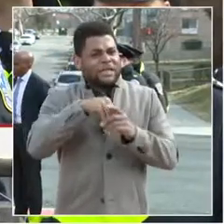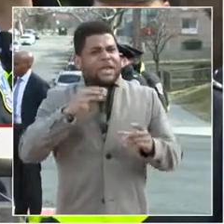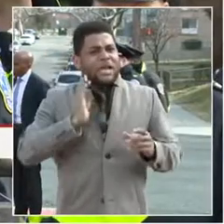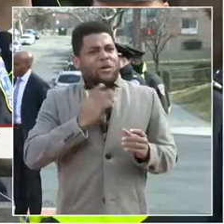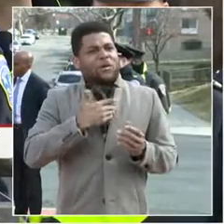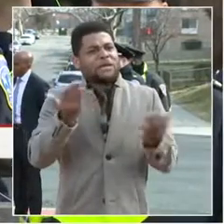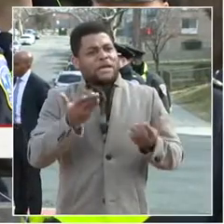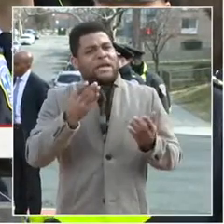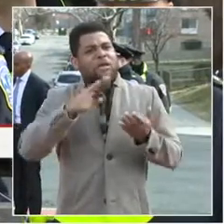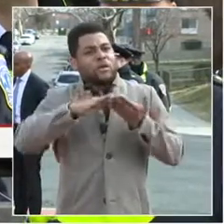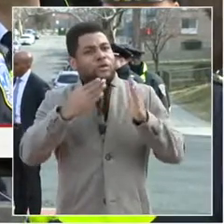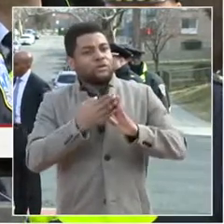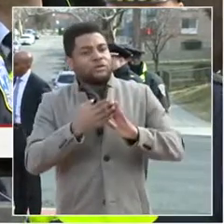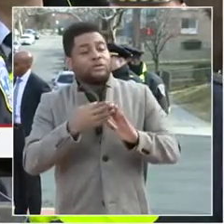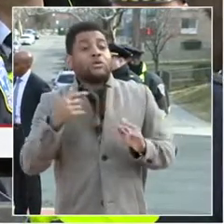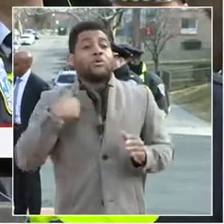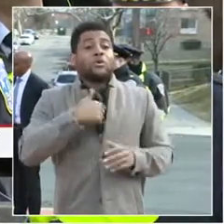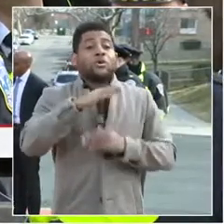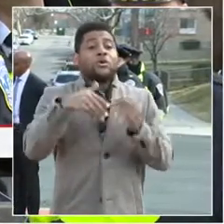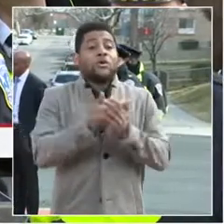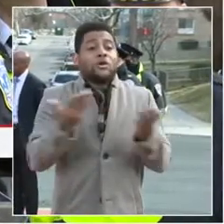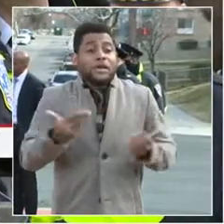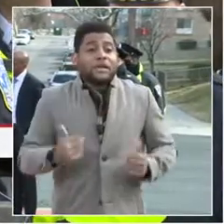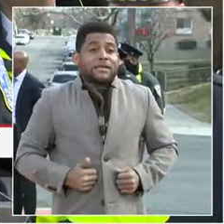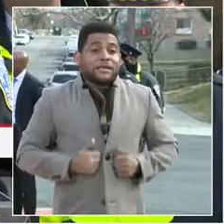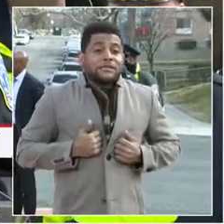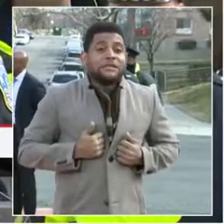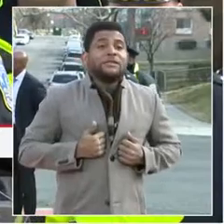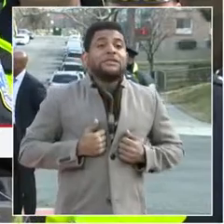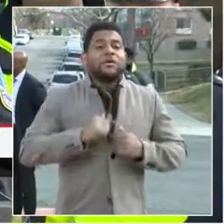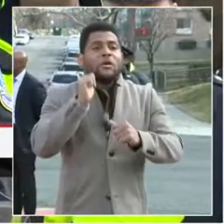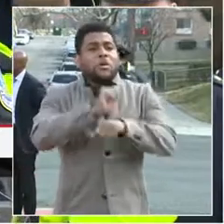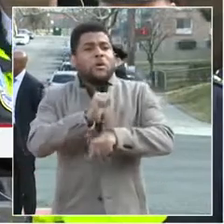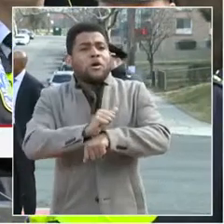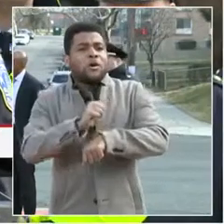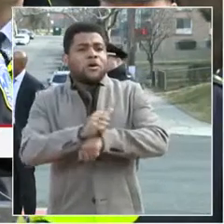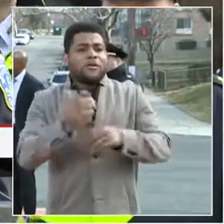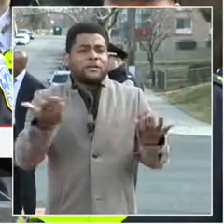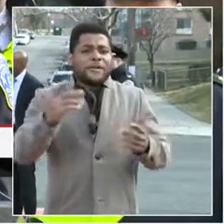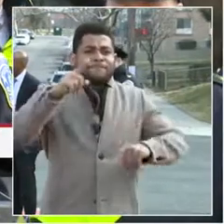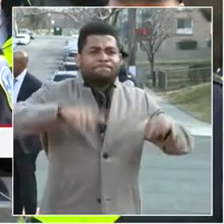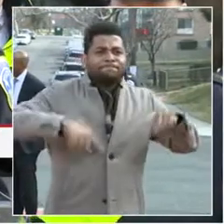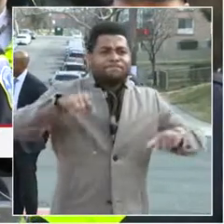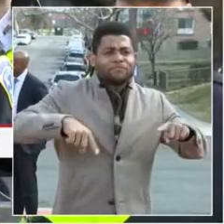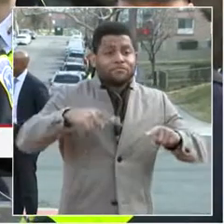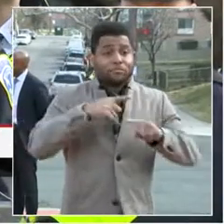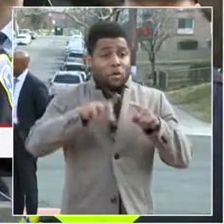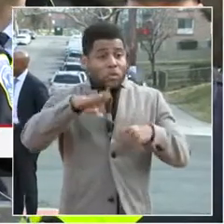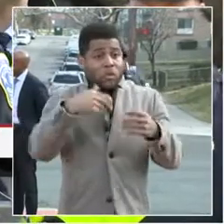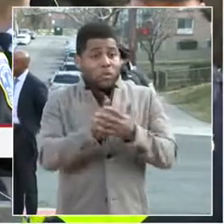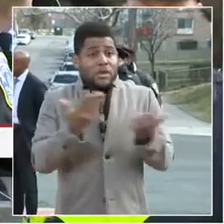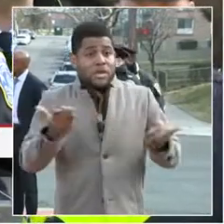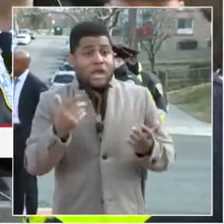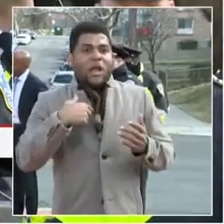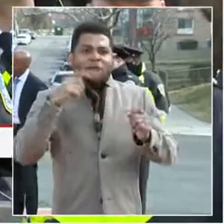here. Some of us live and work, but we are all here doing the important work that needs to be done to make sure that